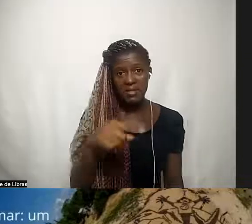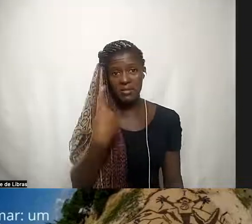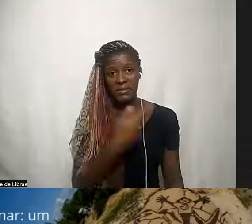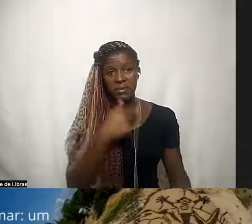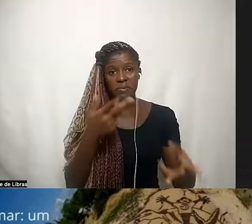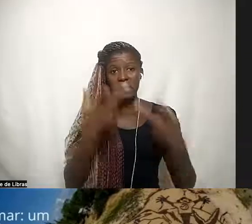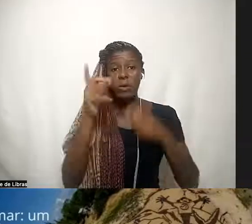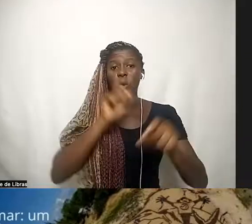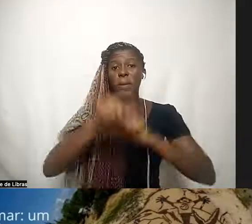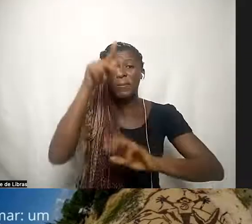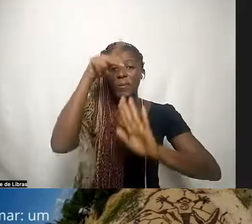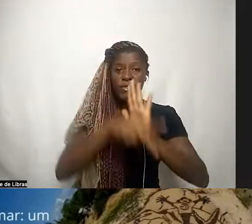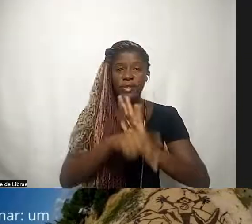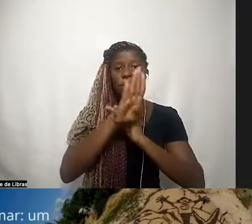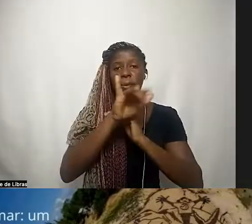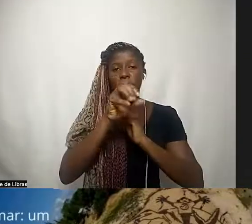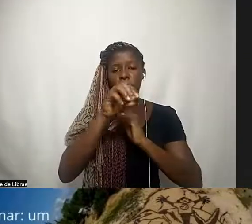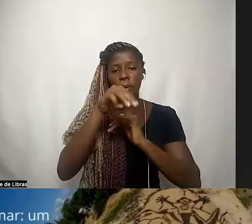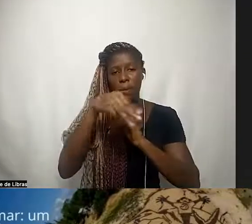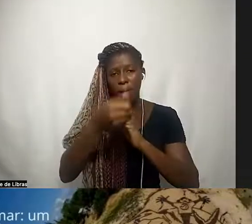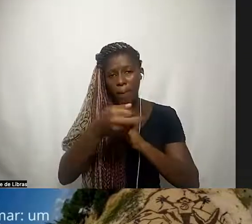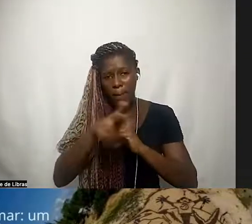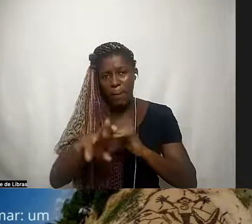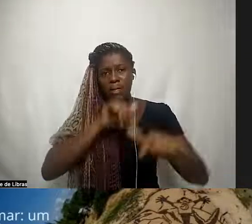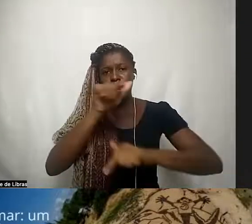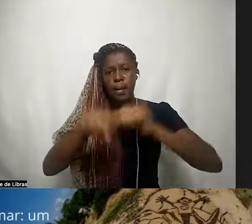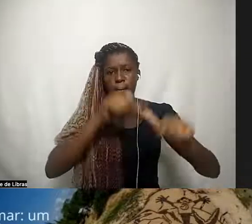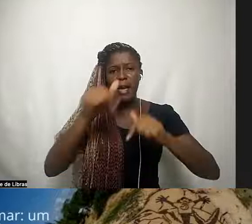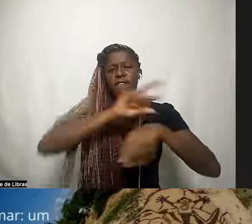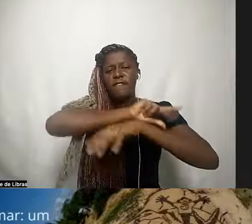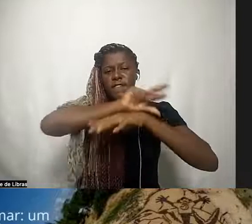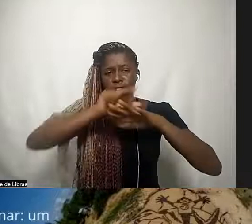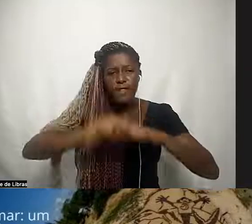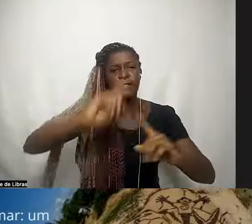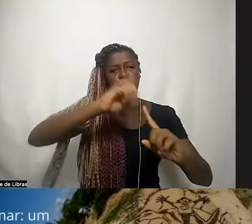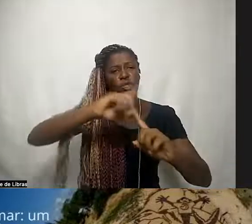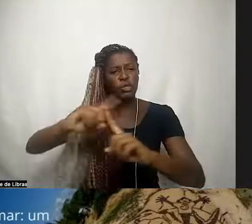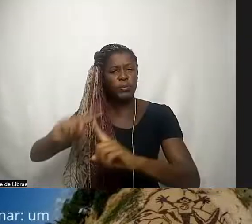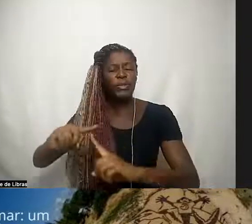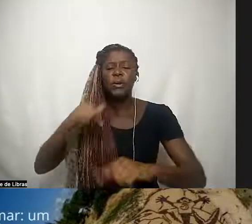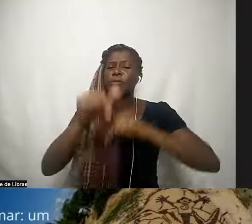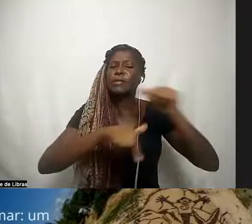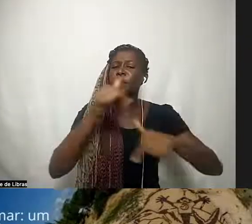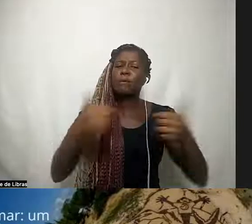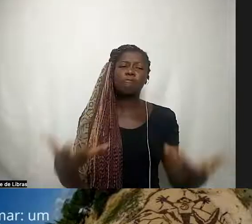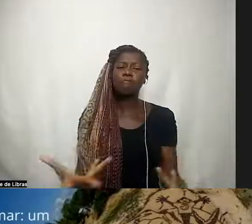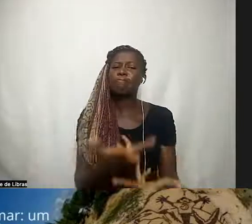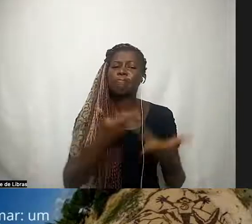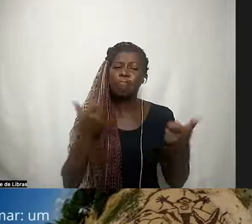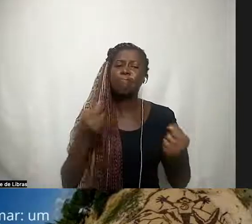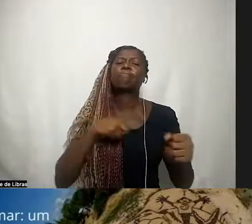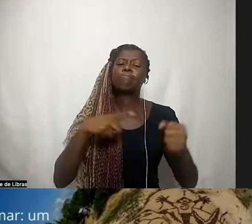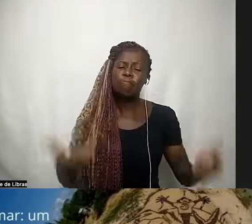especially regarding endangered species. So we can, of course, we can think here how Biomar is